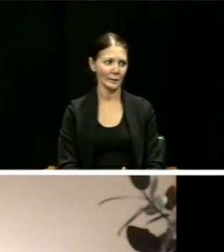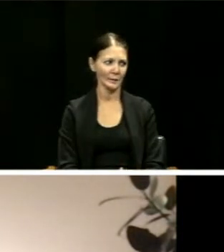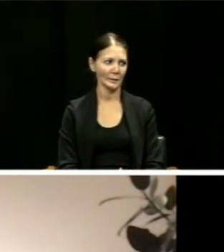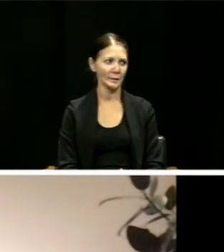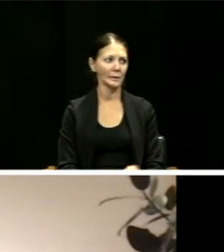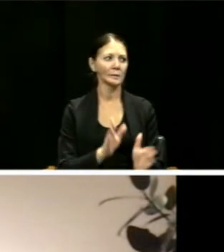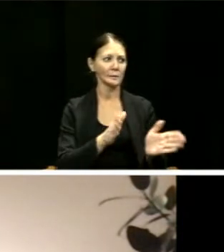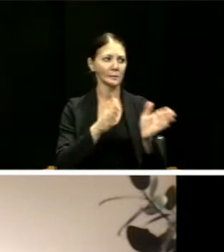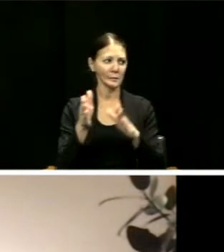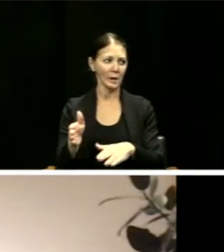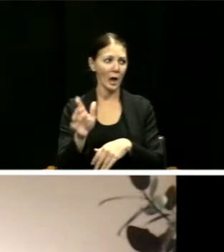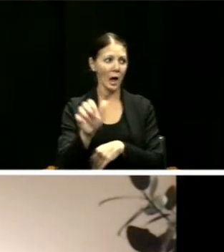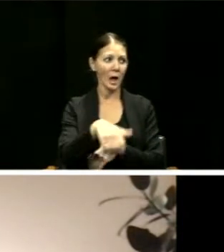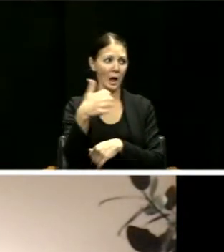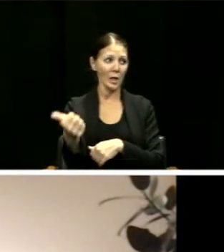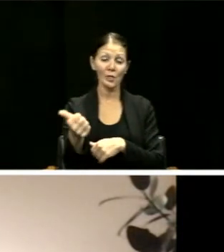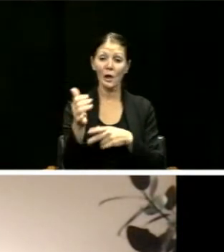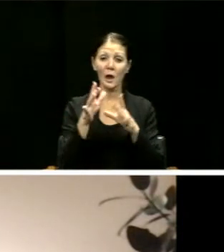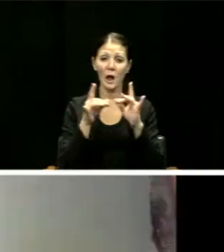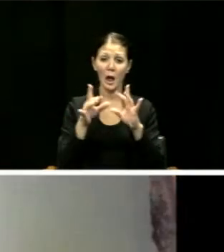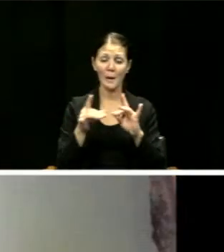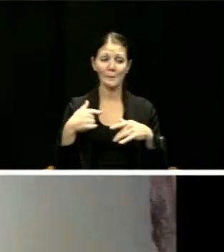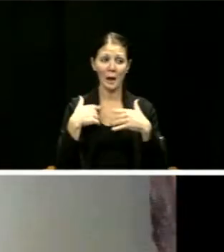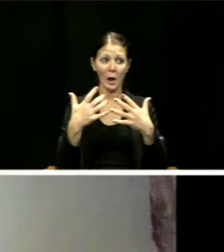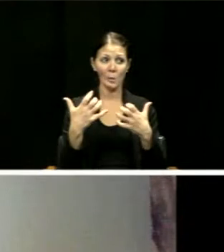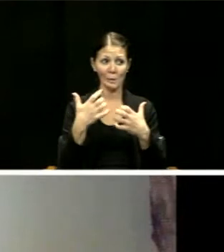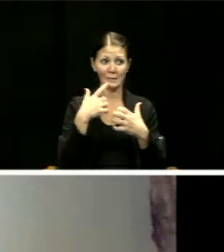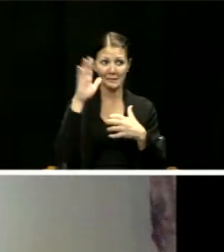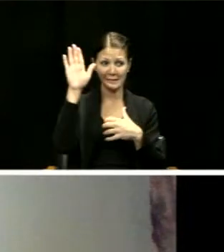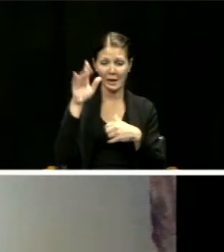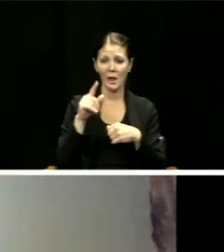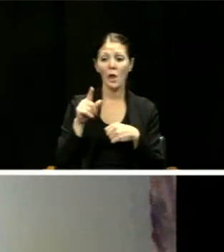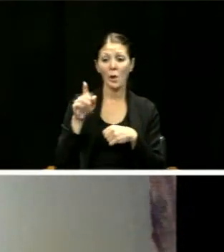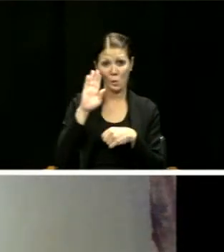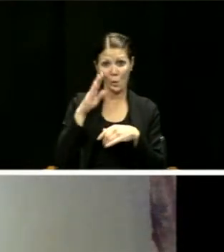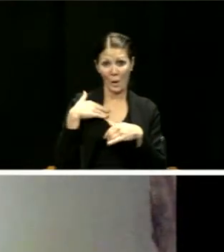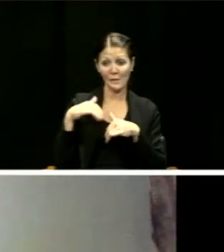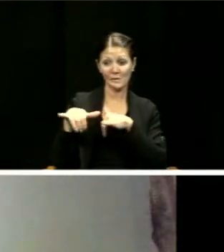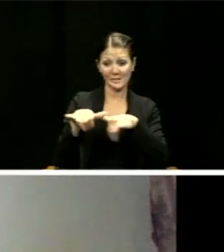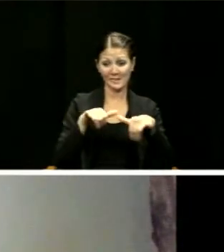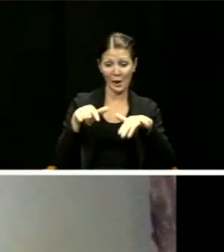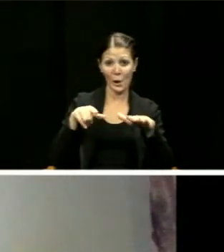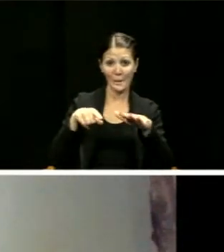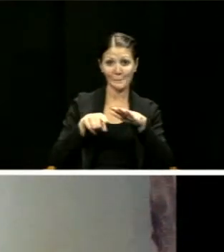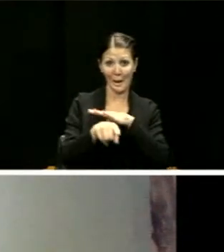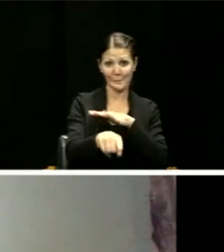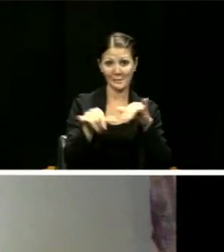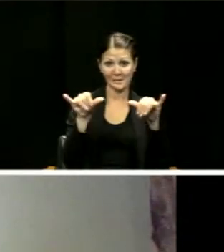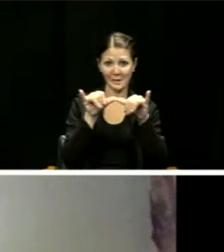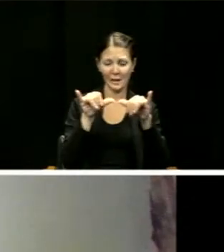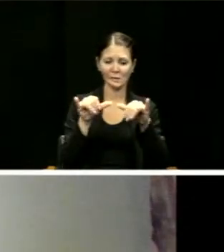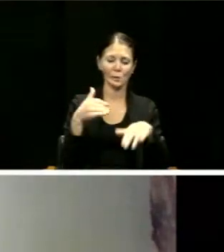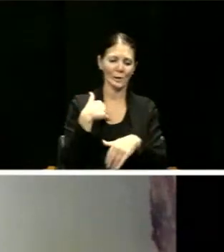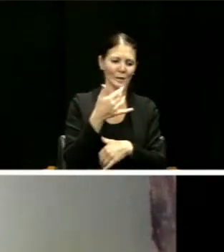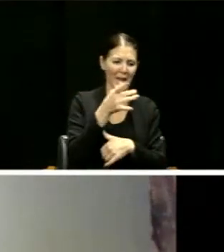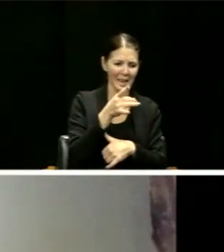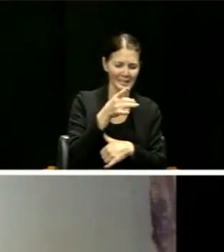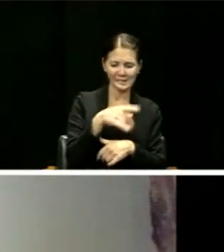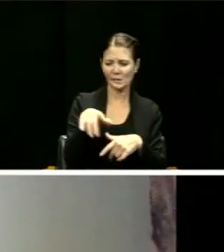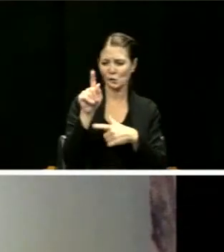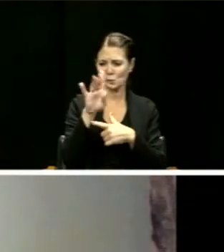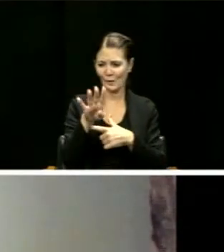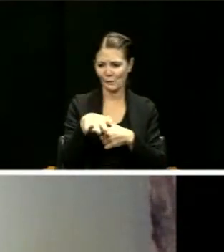And another comment that I'd like to make is just that there's standard pipe sizes and they're like every 6 inches. So there's an 18, a 24, a